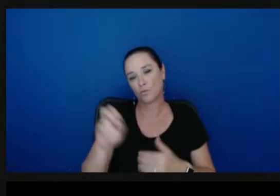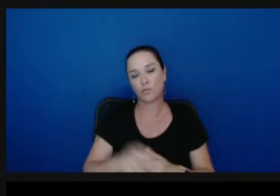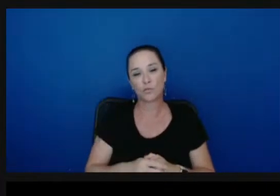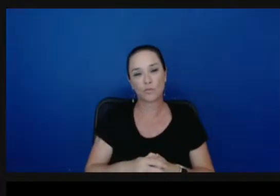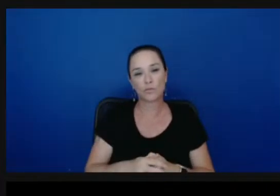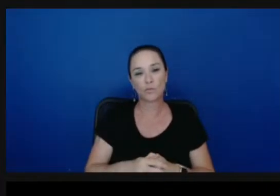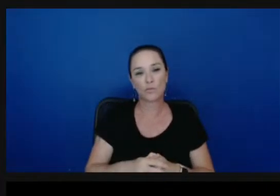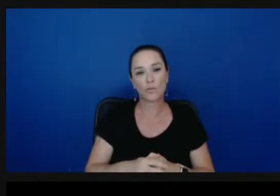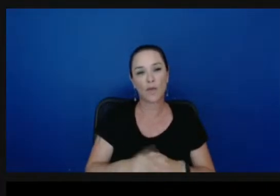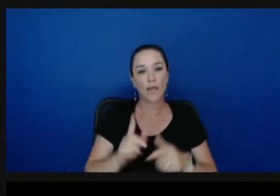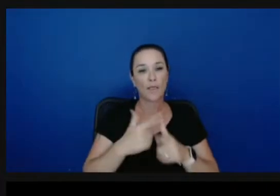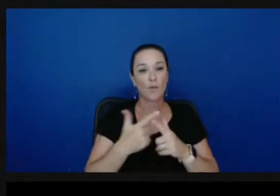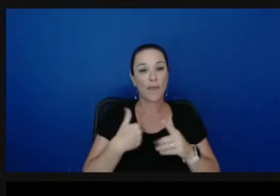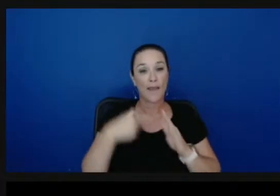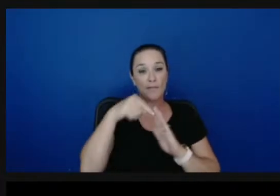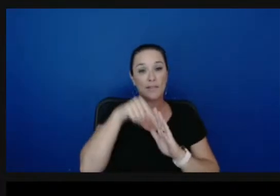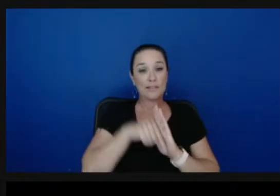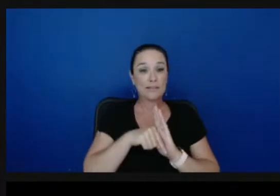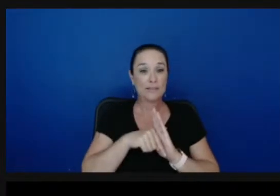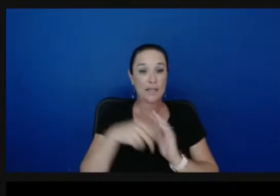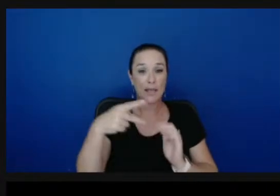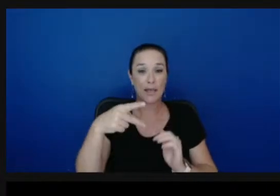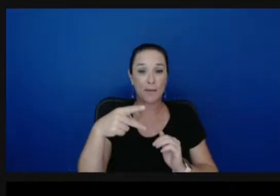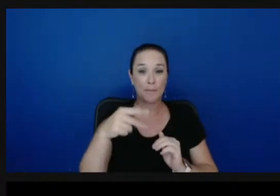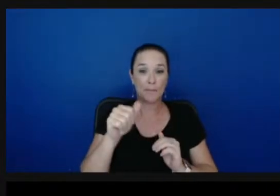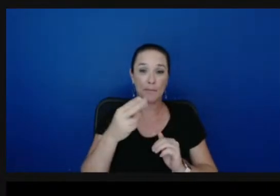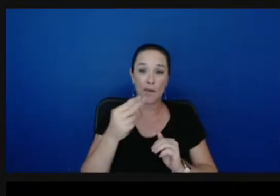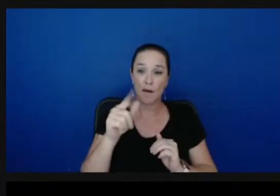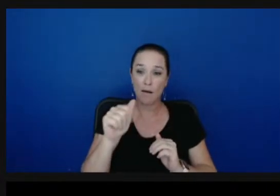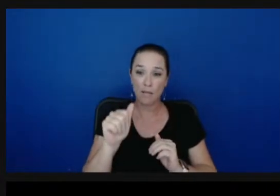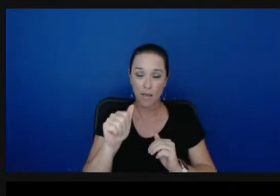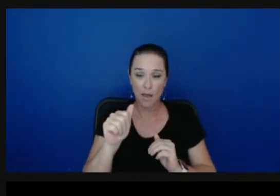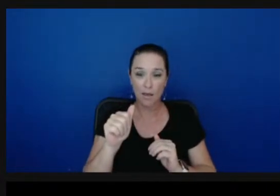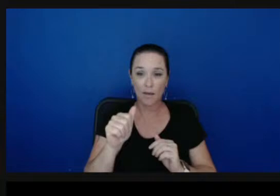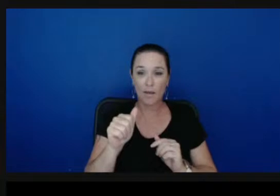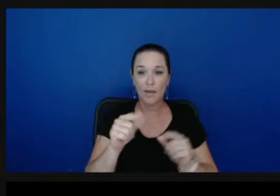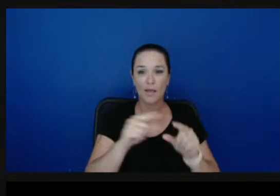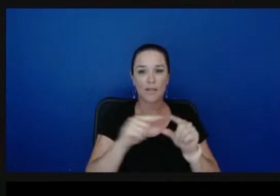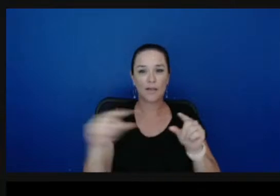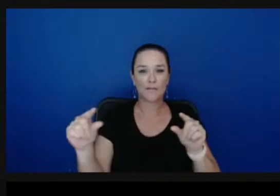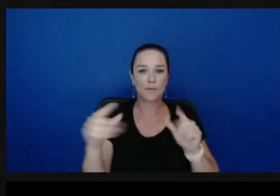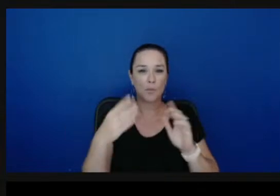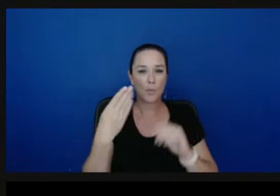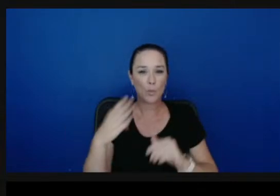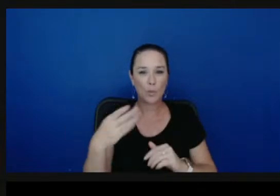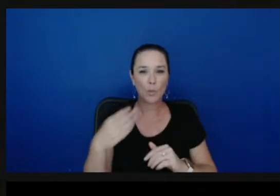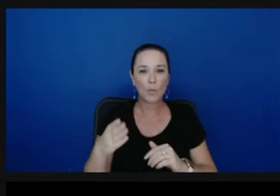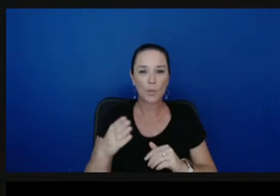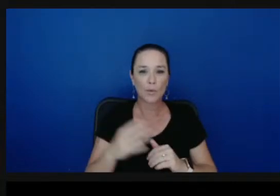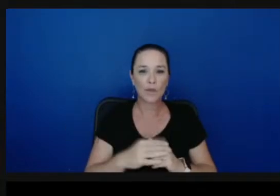Whereas deep Pahala earthquakes, also plotted here, but in blue at the depth, are happening at